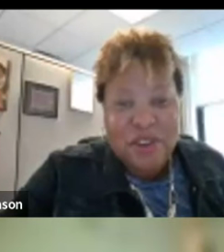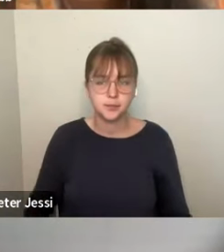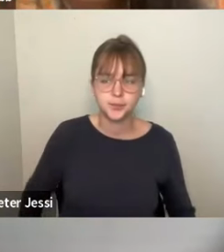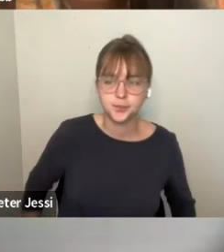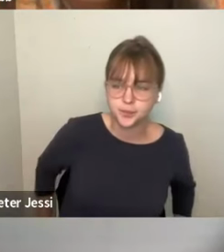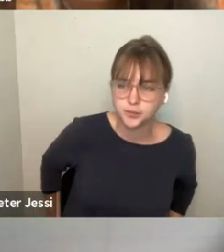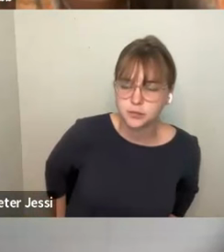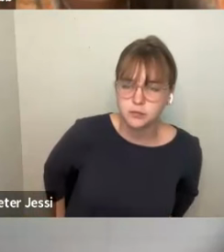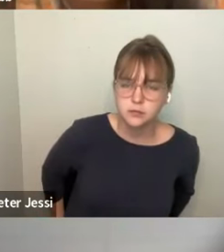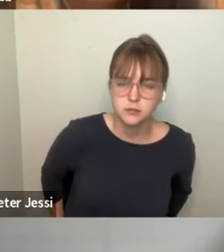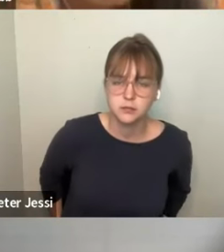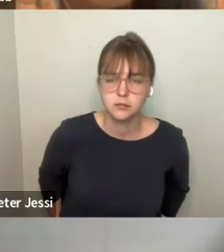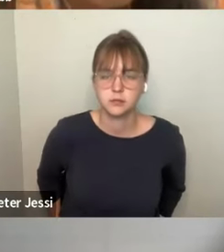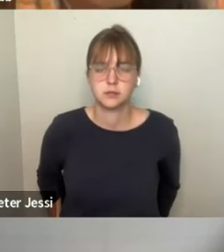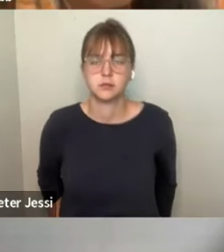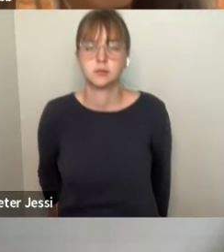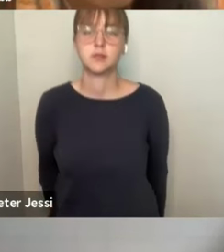Yes, very engaging,